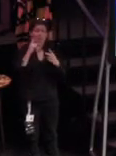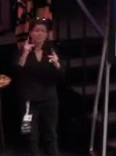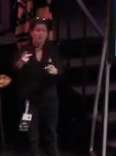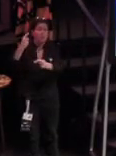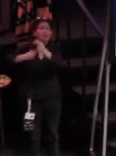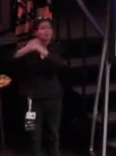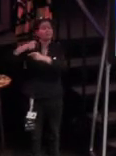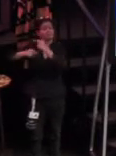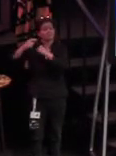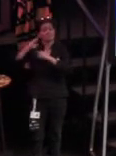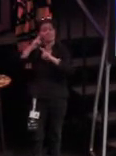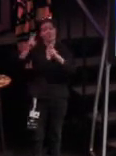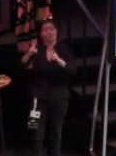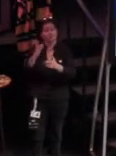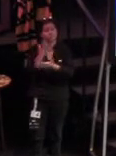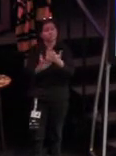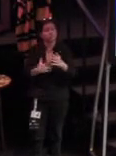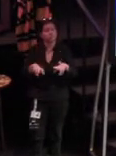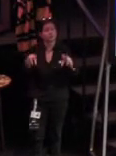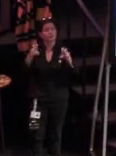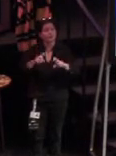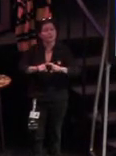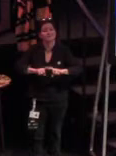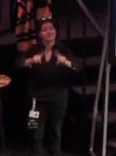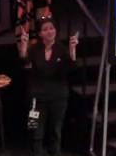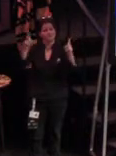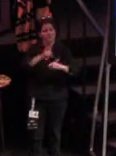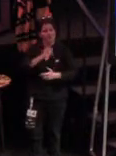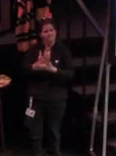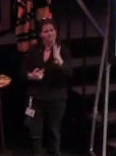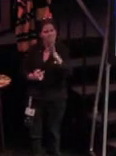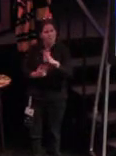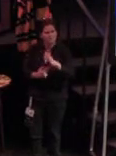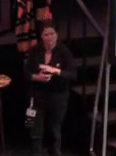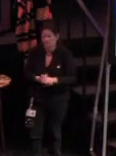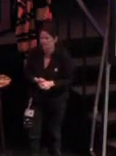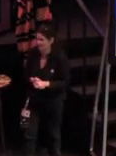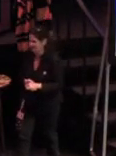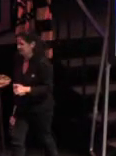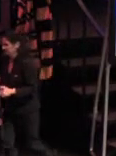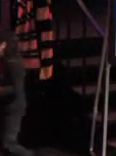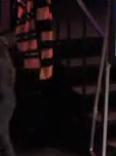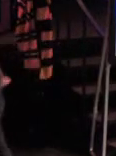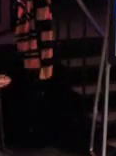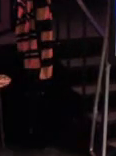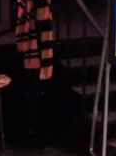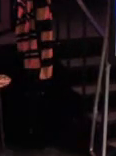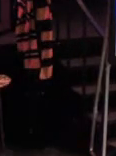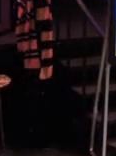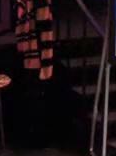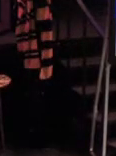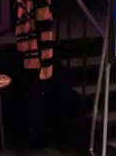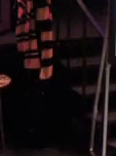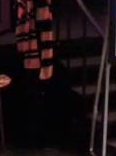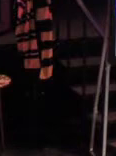so important. So I can imagine there are, I mean, I know there are, almost everybody in this room is doing something on the spectrum, and almost